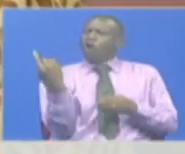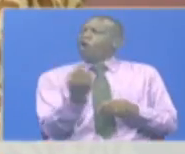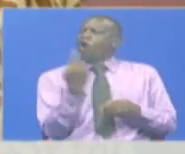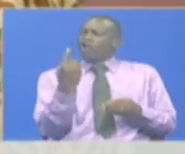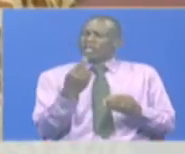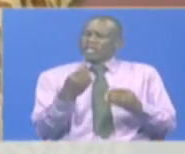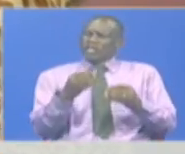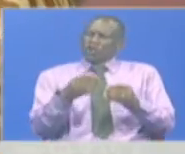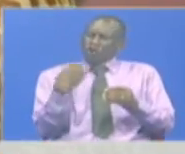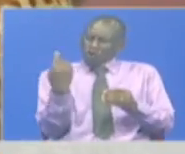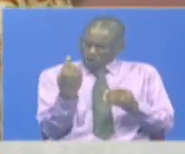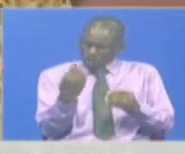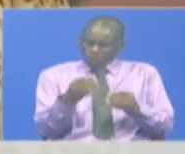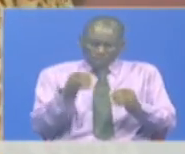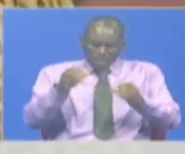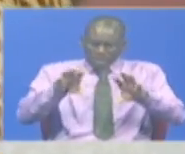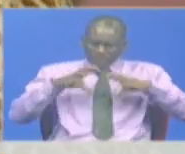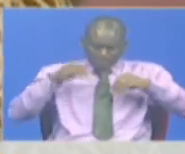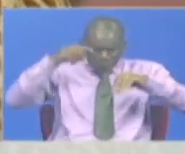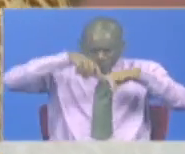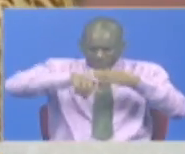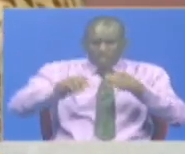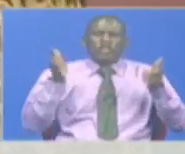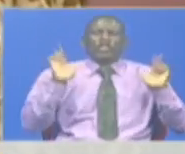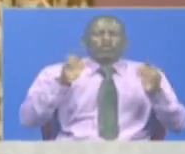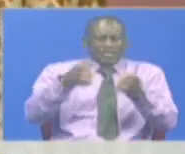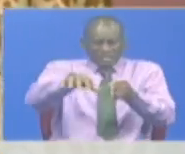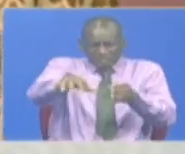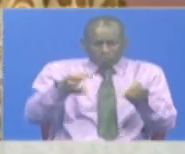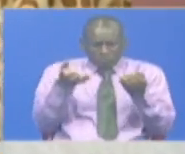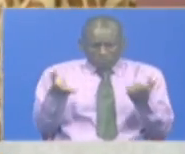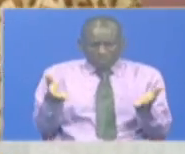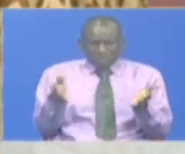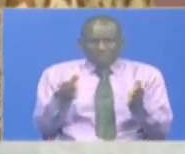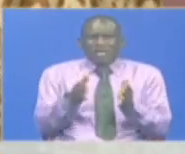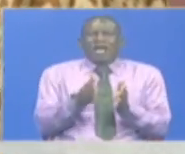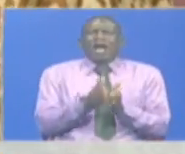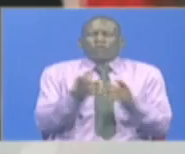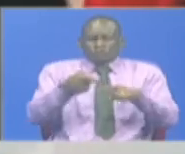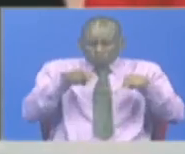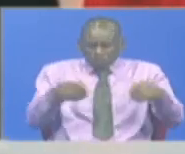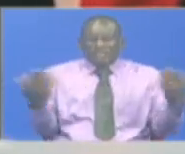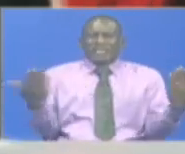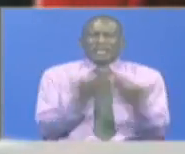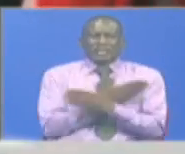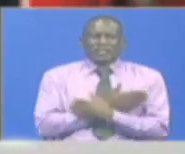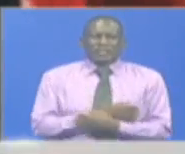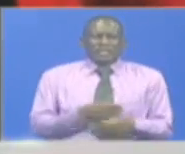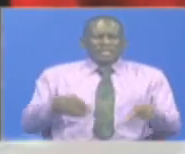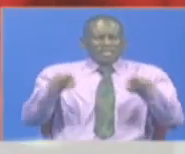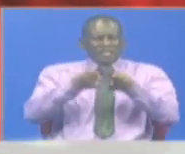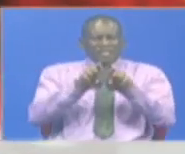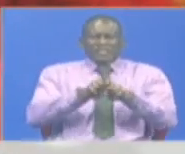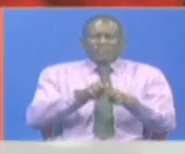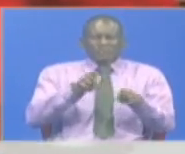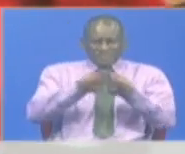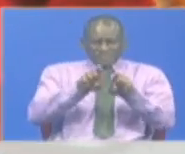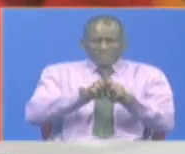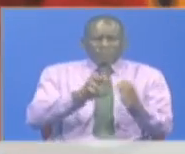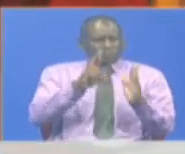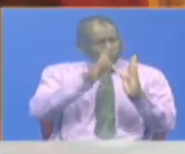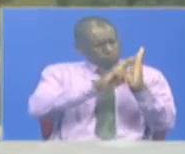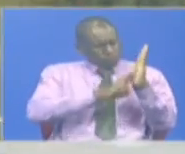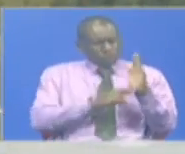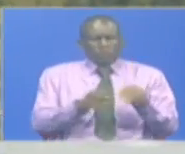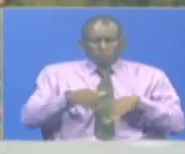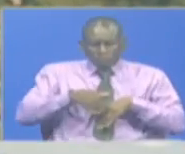Saturday the 16th, May 2020. The same measures will apply to the Kenya-Somalia